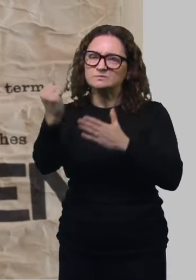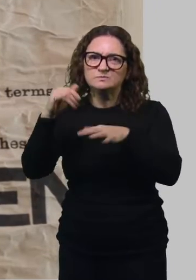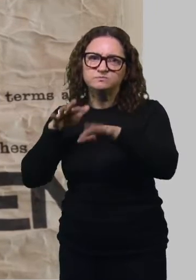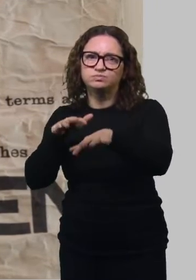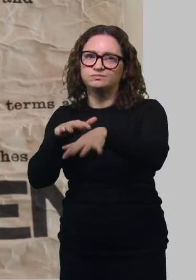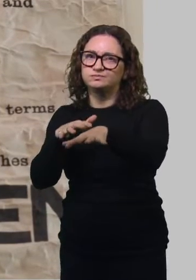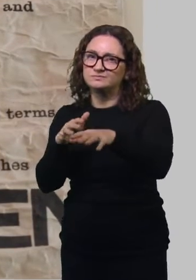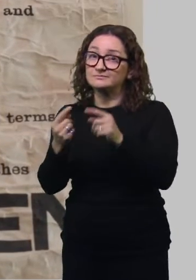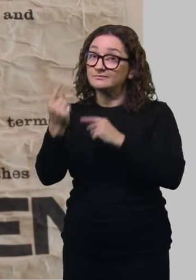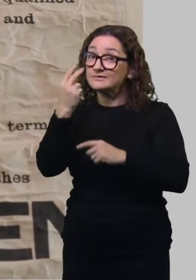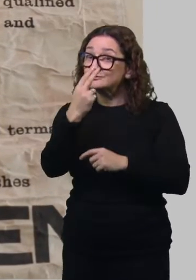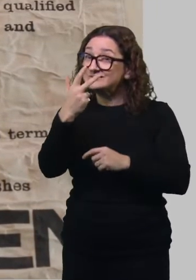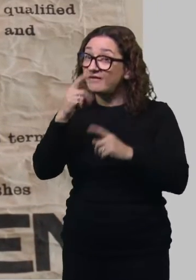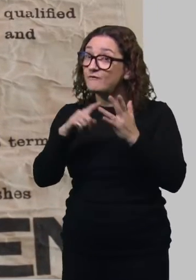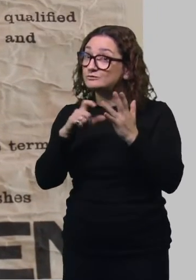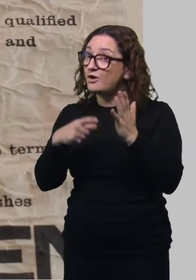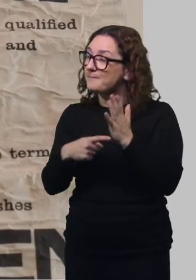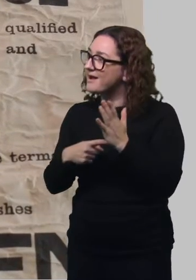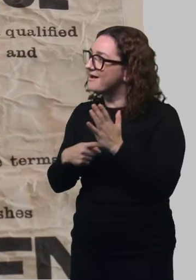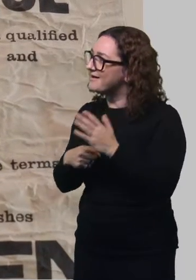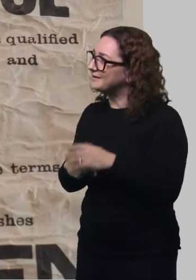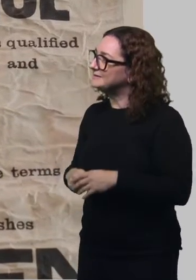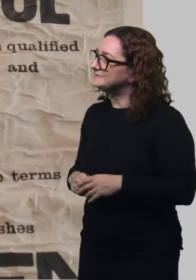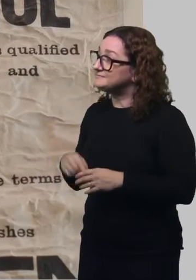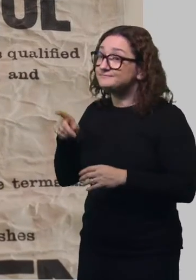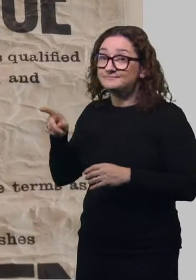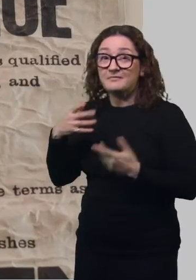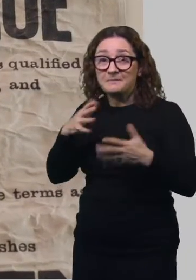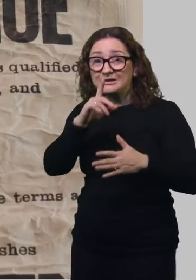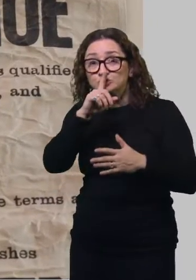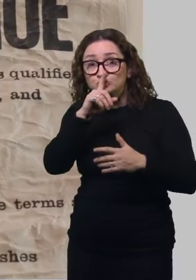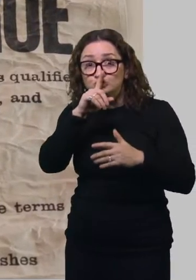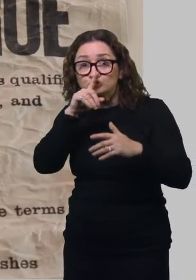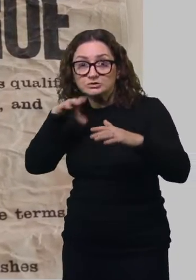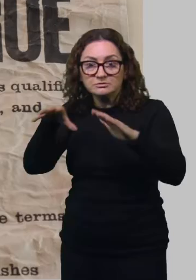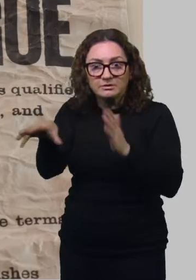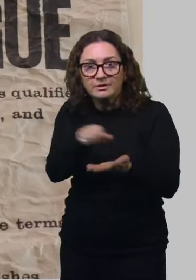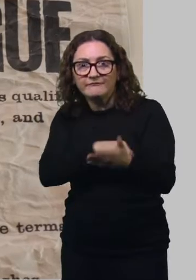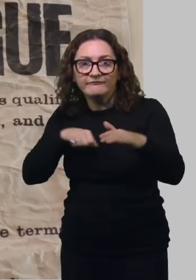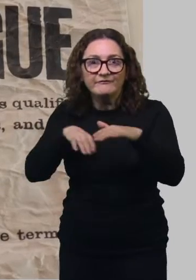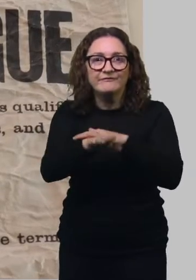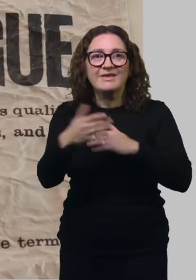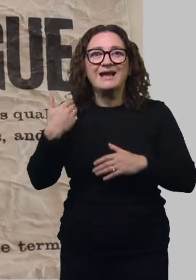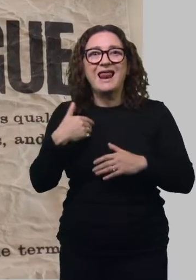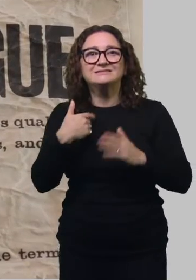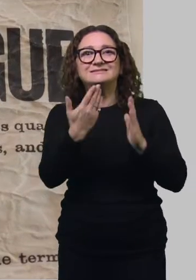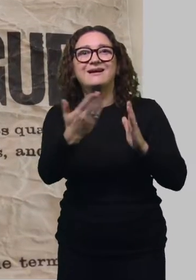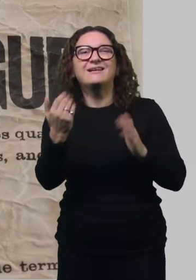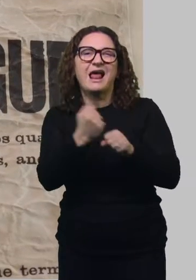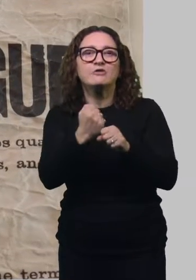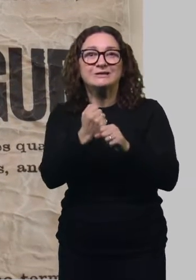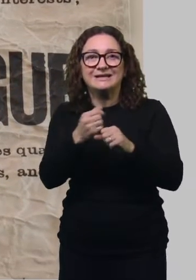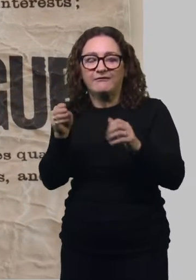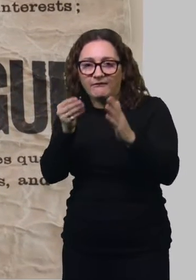dramatic protests in Parliament. They smuggled the banner into the Ladies' Gallery, passed it through the grille that covered the window, and lowered it